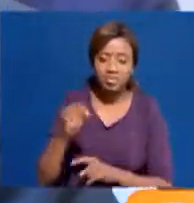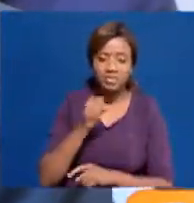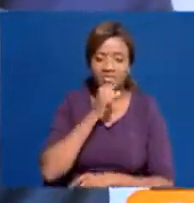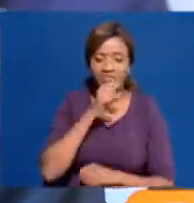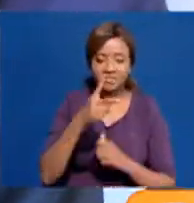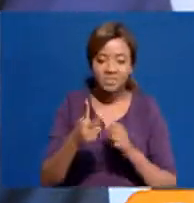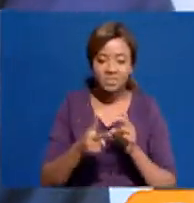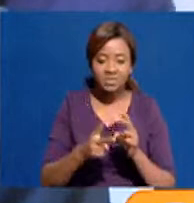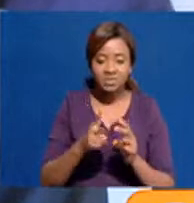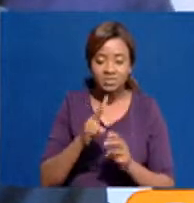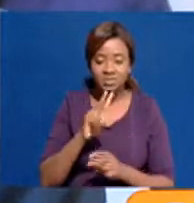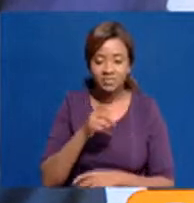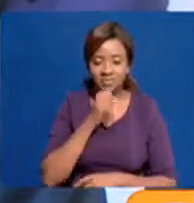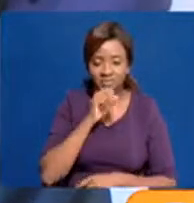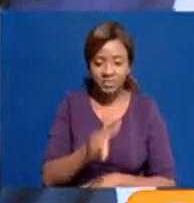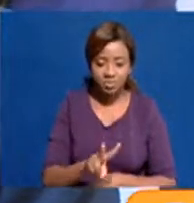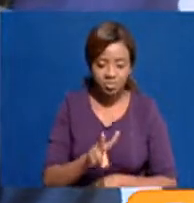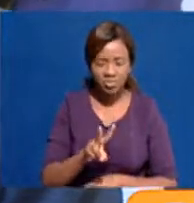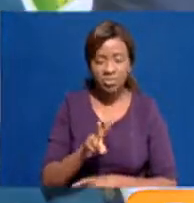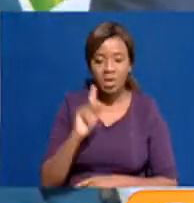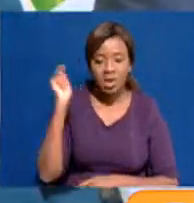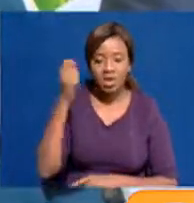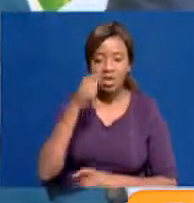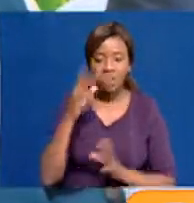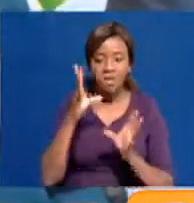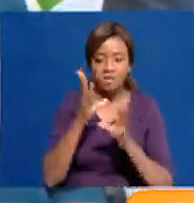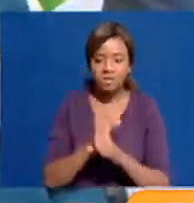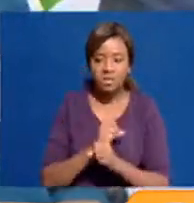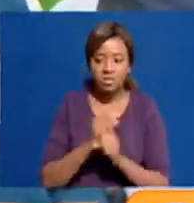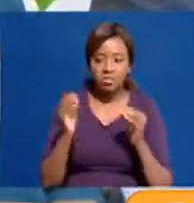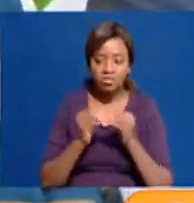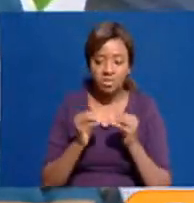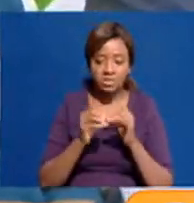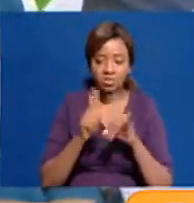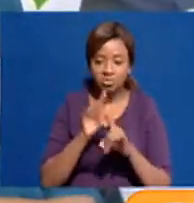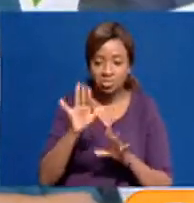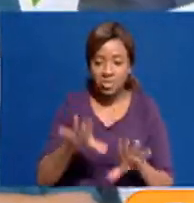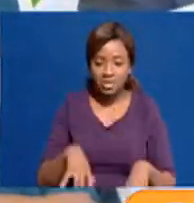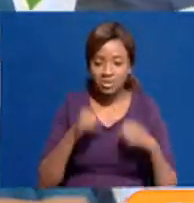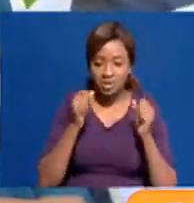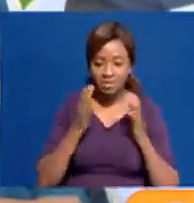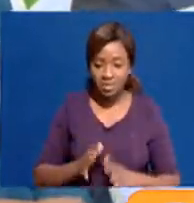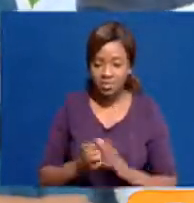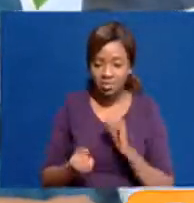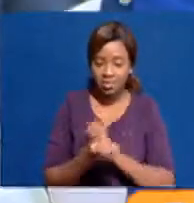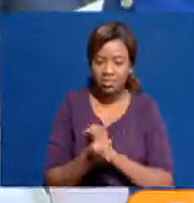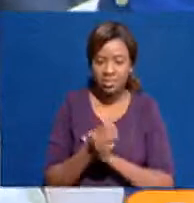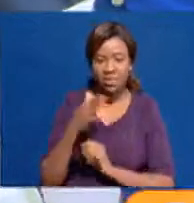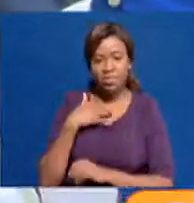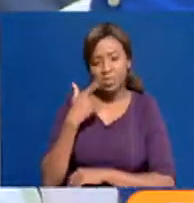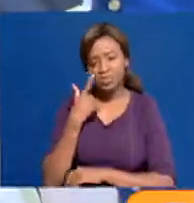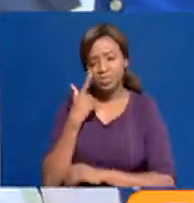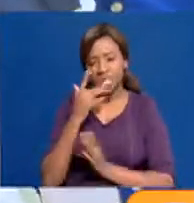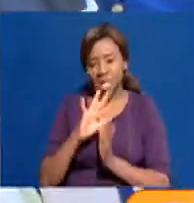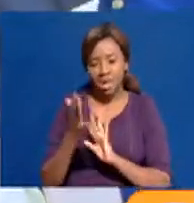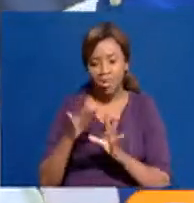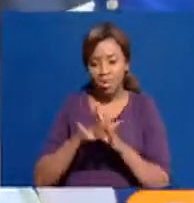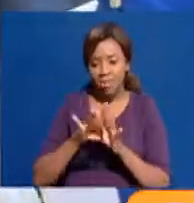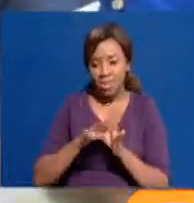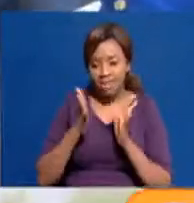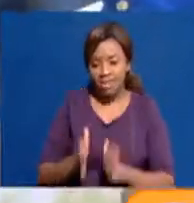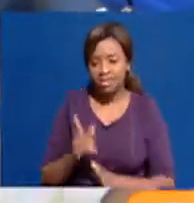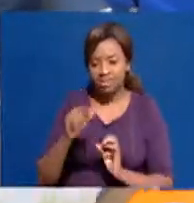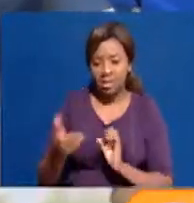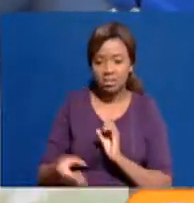annual general meeting of Arambe Sacco with its chairperson Maclude Malonza, stating that they are looking at increasing their membership